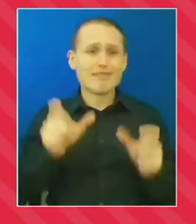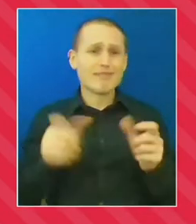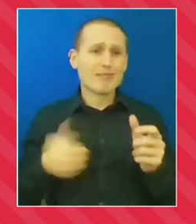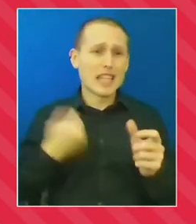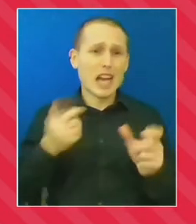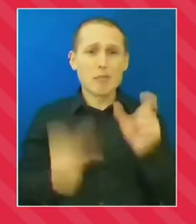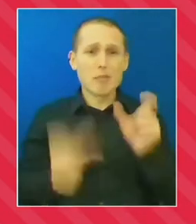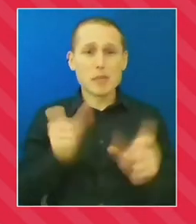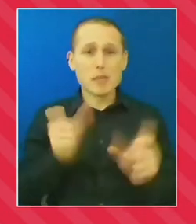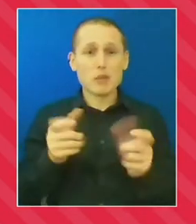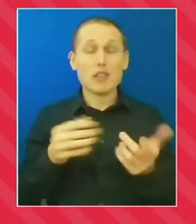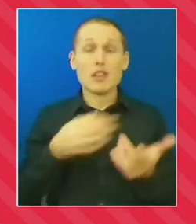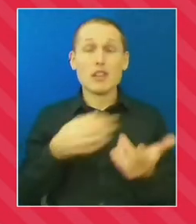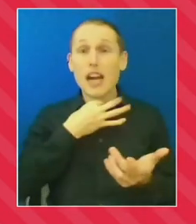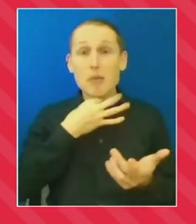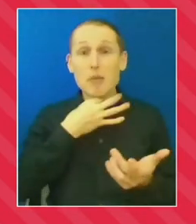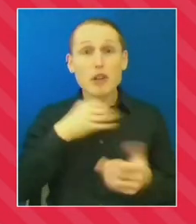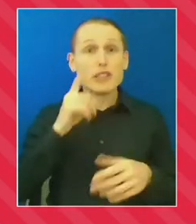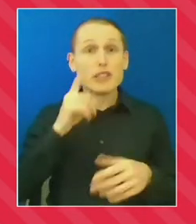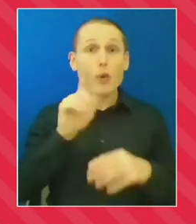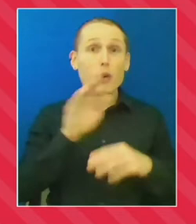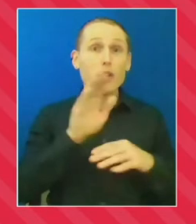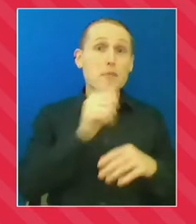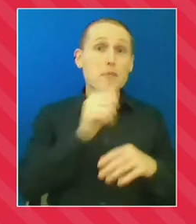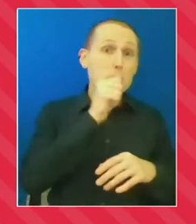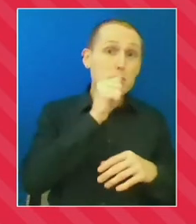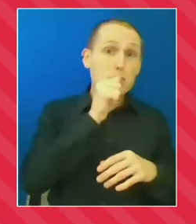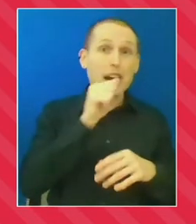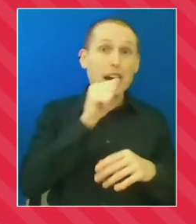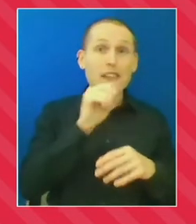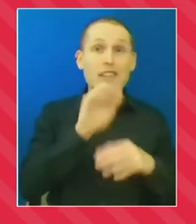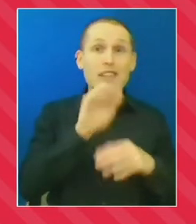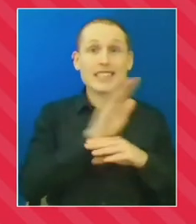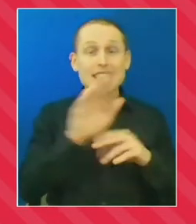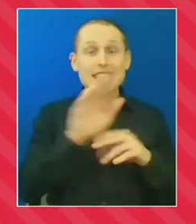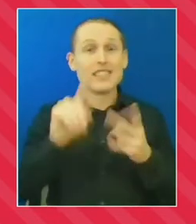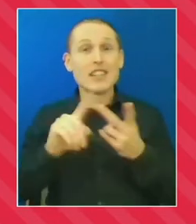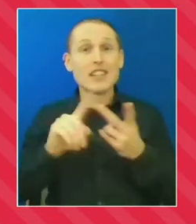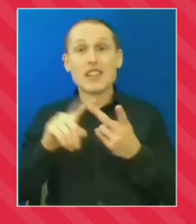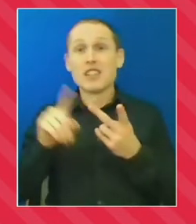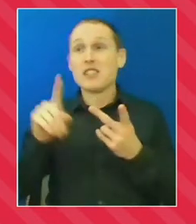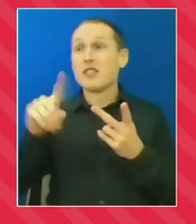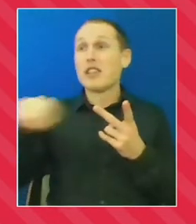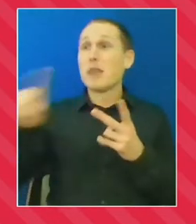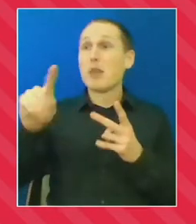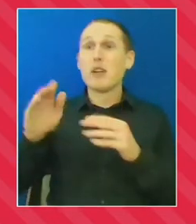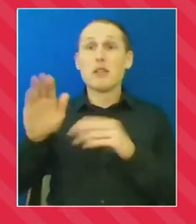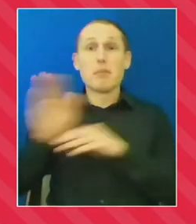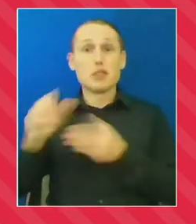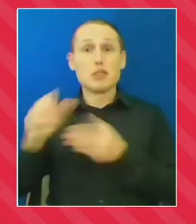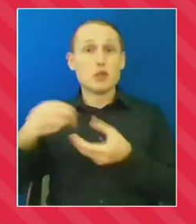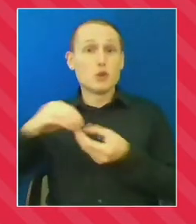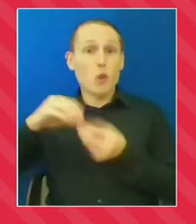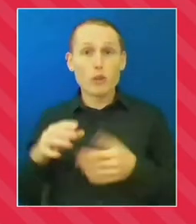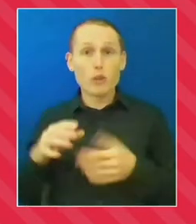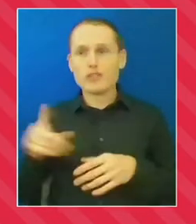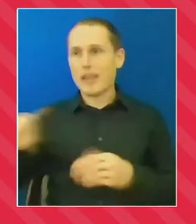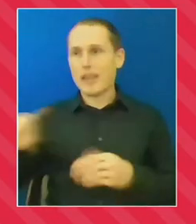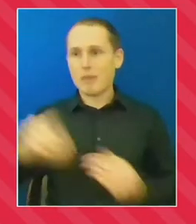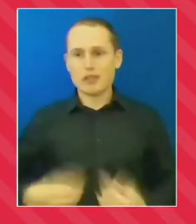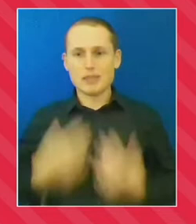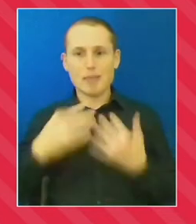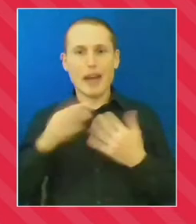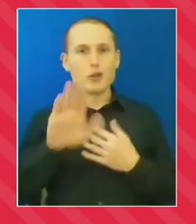sectors, government, private sector, these entrepreneurs who talk to us, who've been inspired by your work, people who are, you know, late 20s